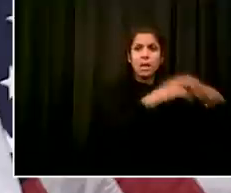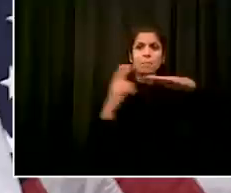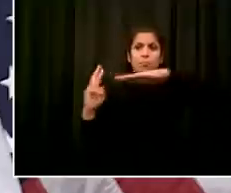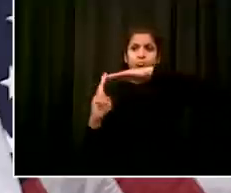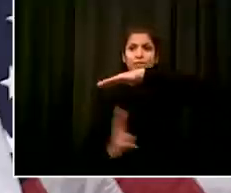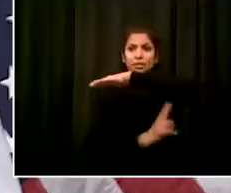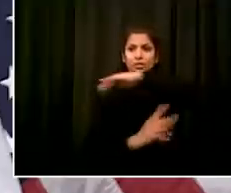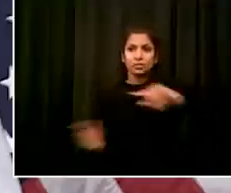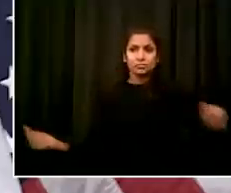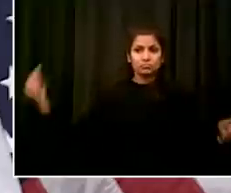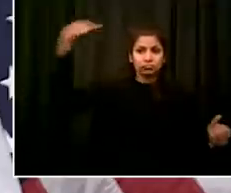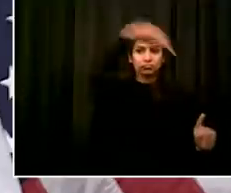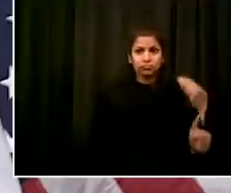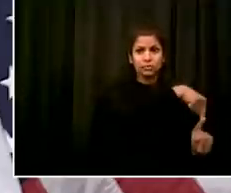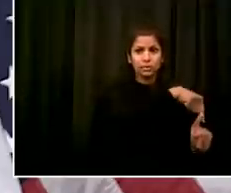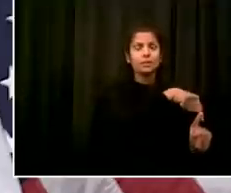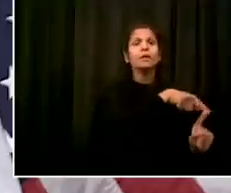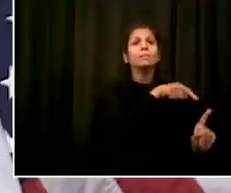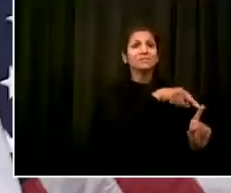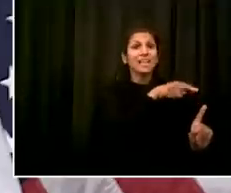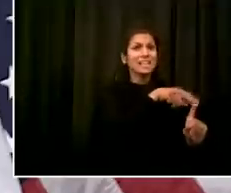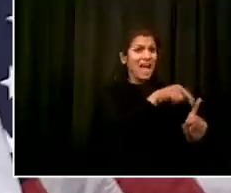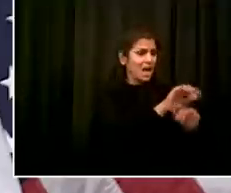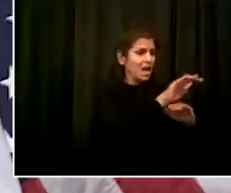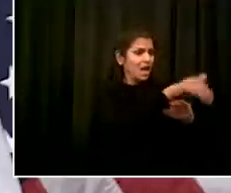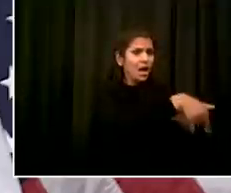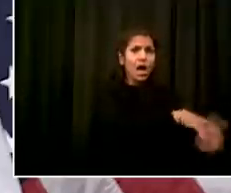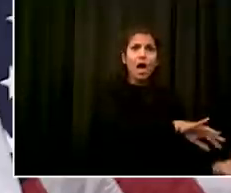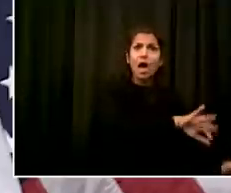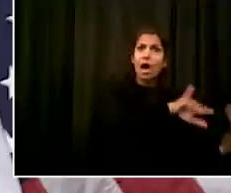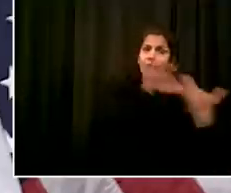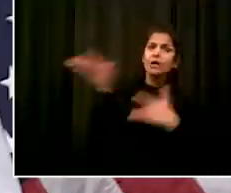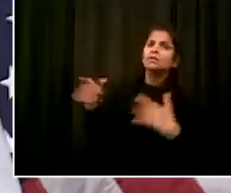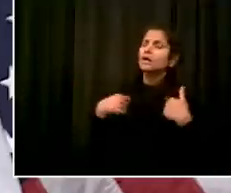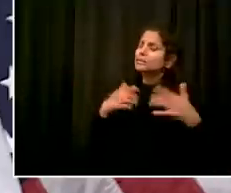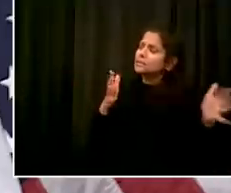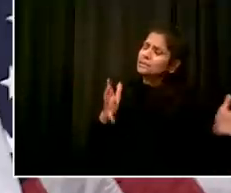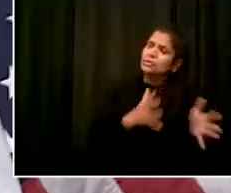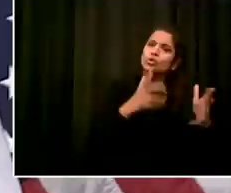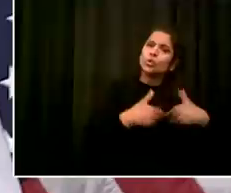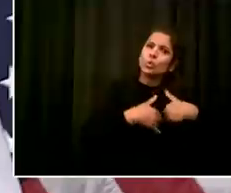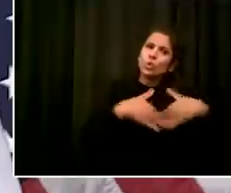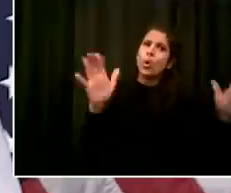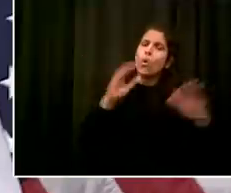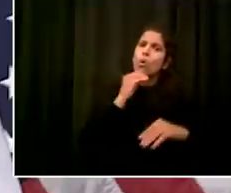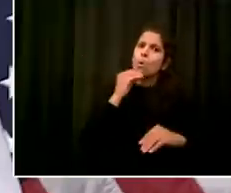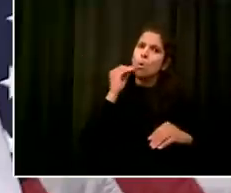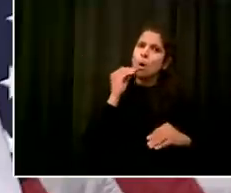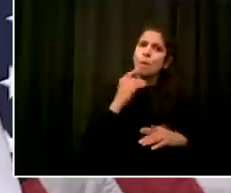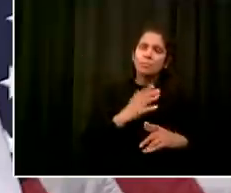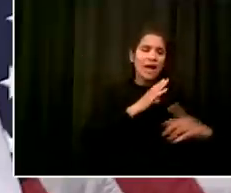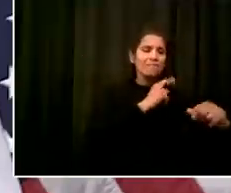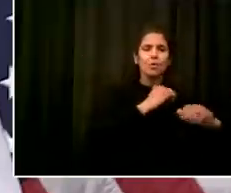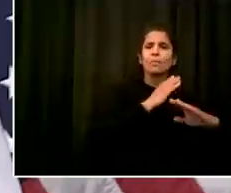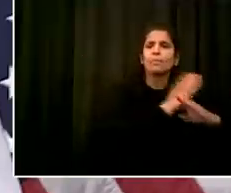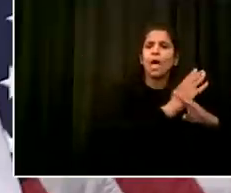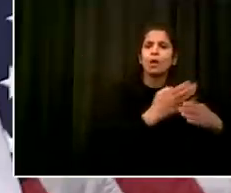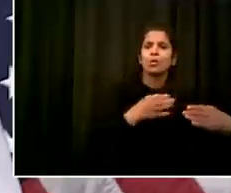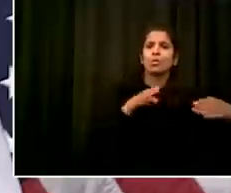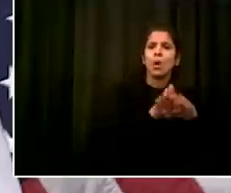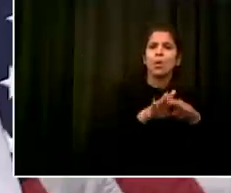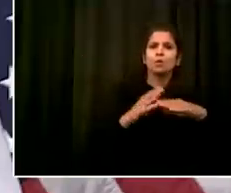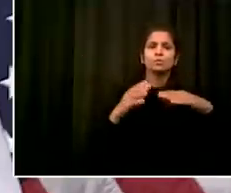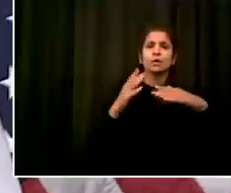those protesters to be told, you can turn around peacefully, return back to Brooklyn peacefully, go on your way, disperse,